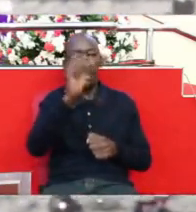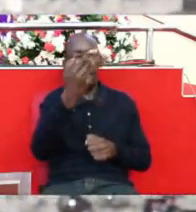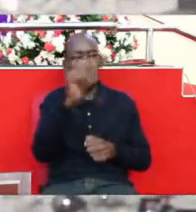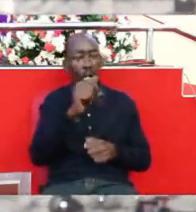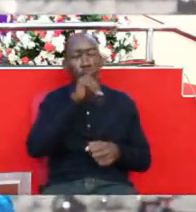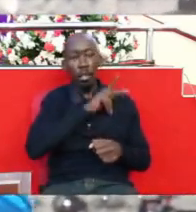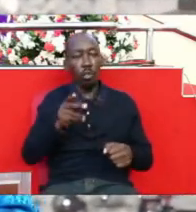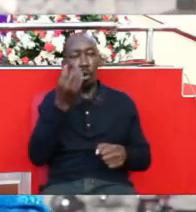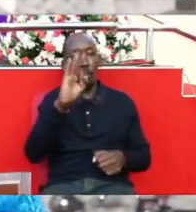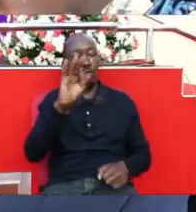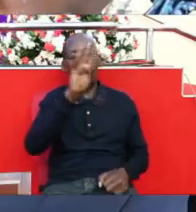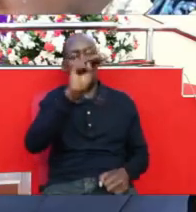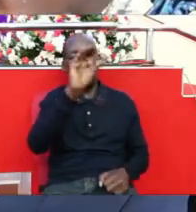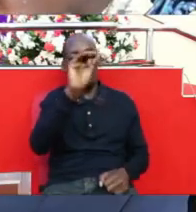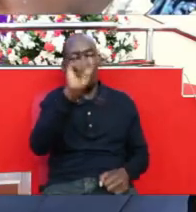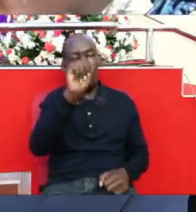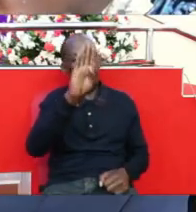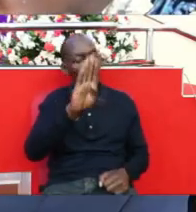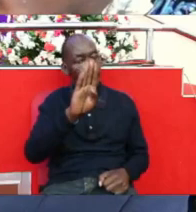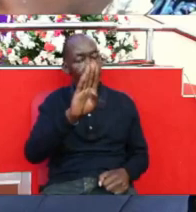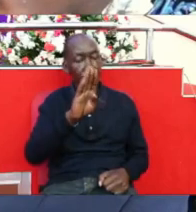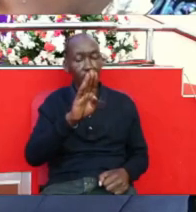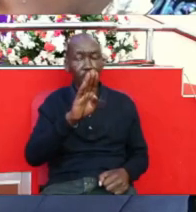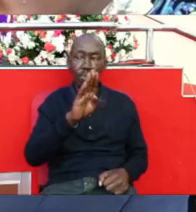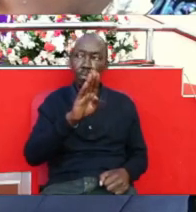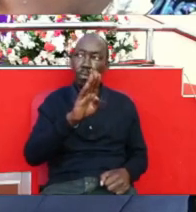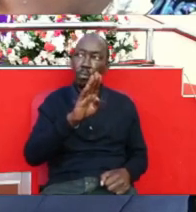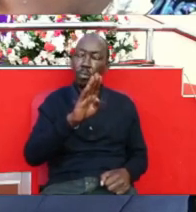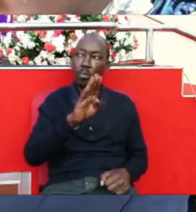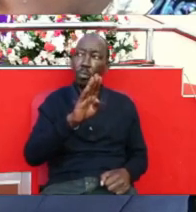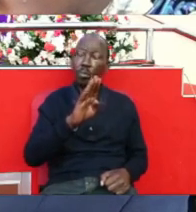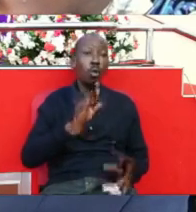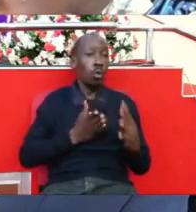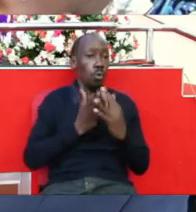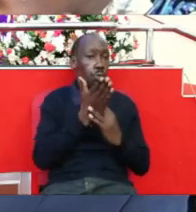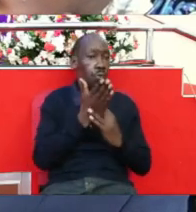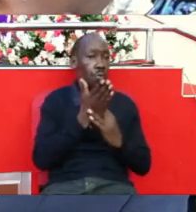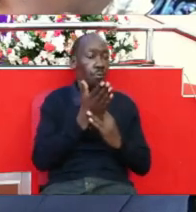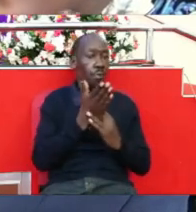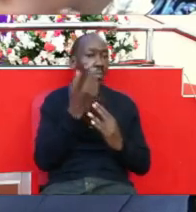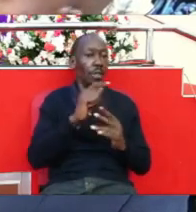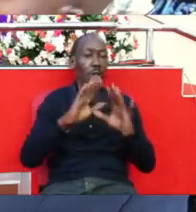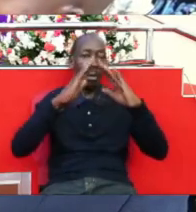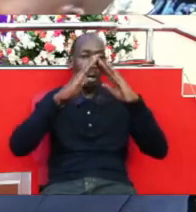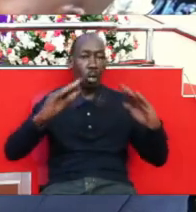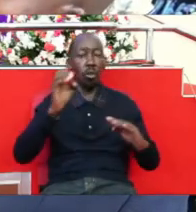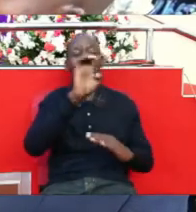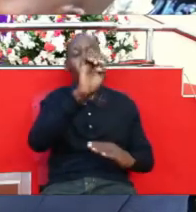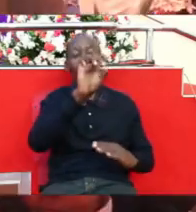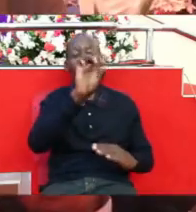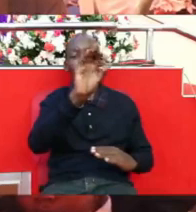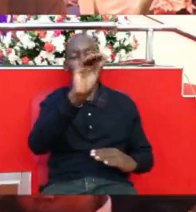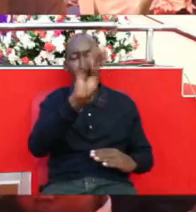Moab. Na wakaamua wataenda kulipiga nchi ile ya Moab na mfalme wake. Through the territory of Edom. Wakipitia